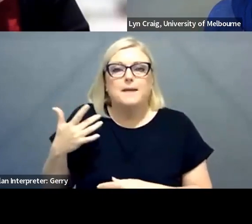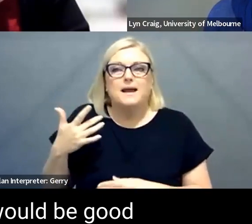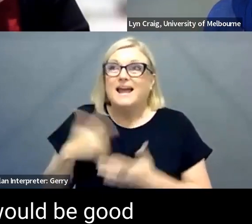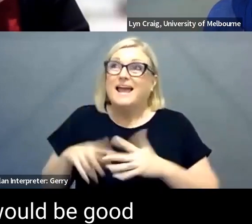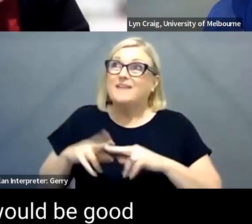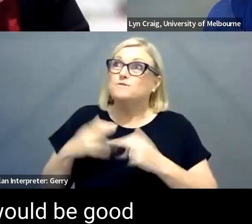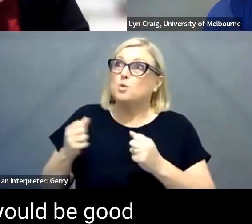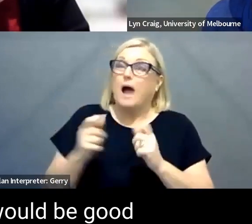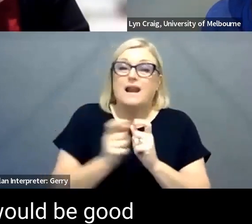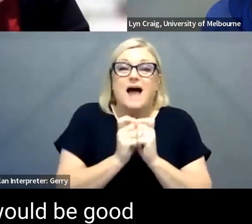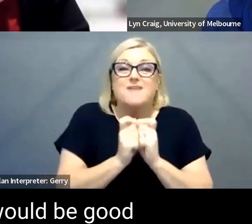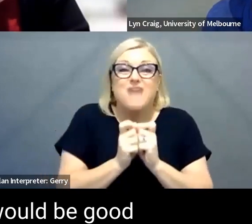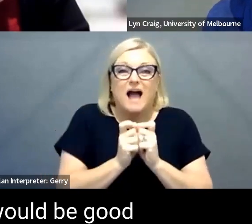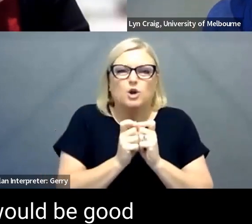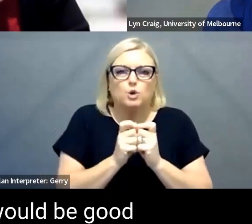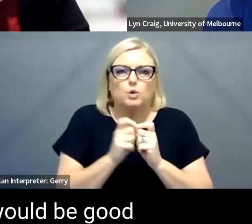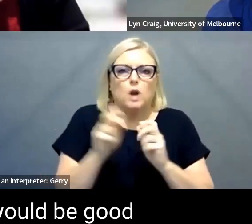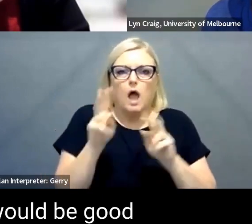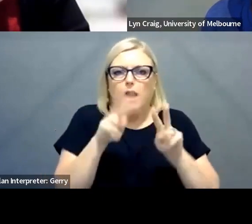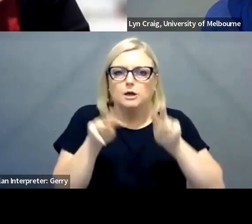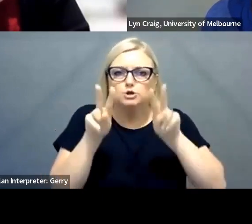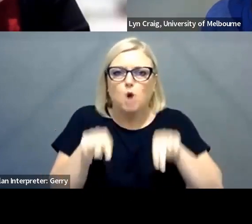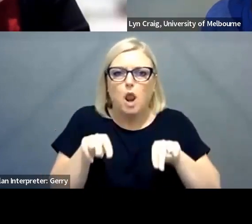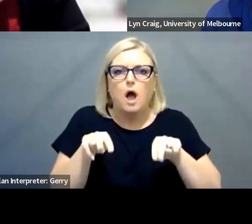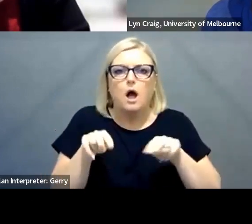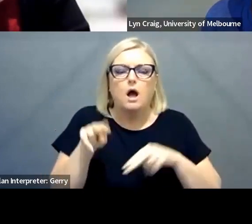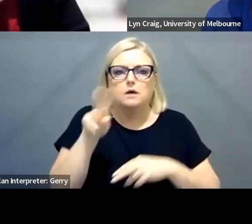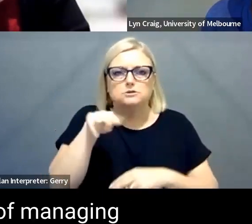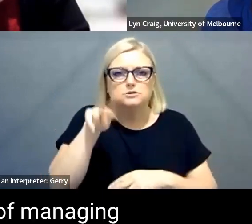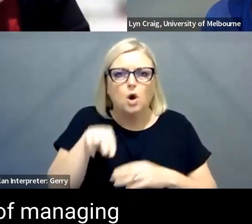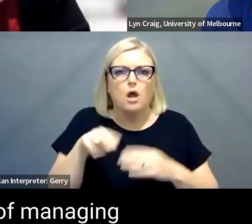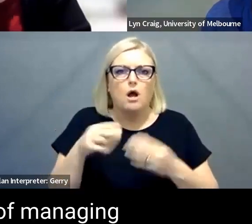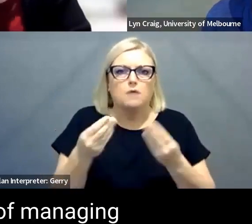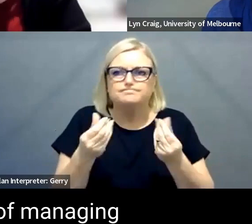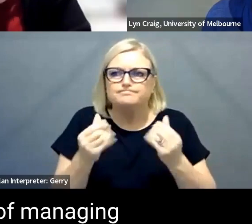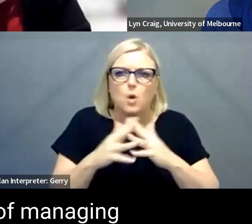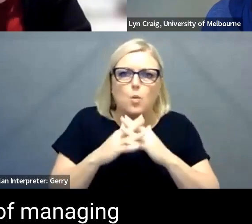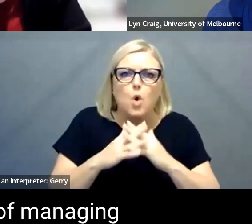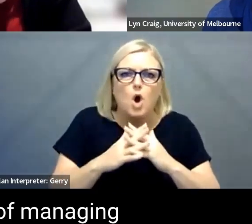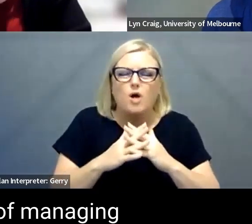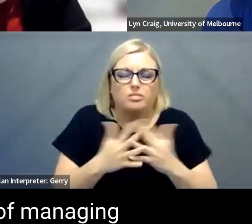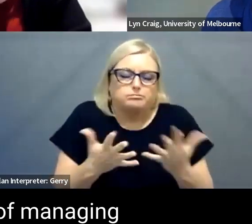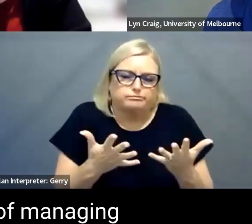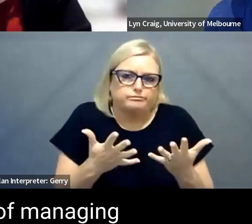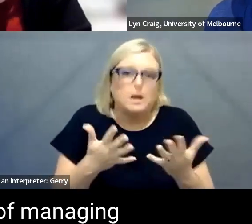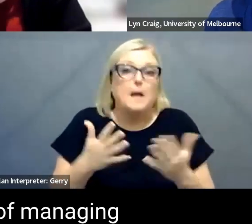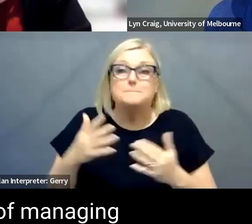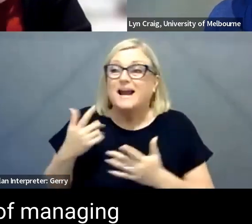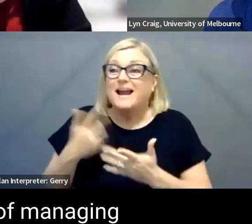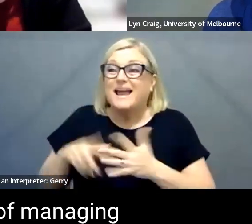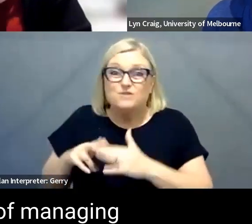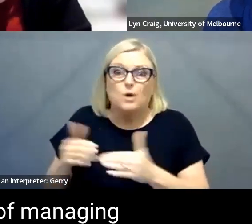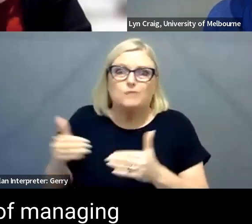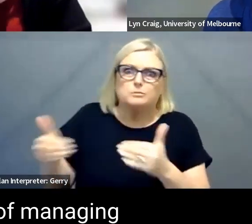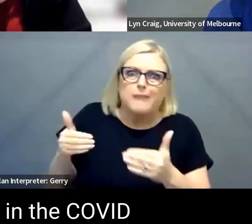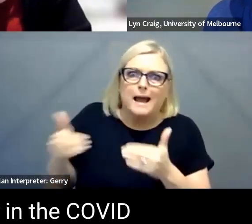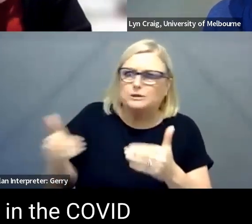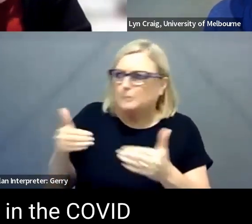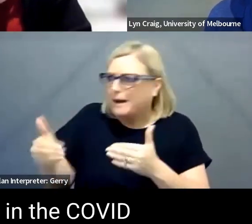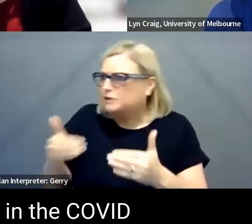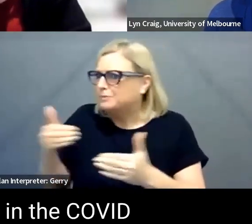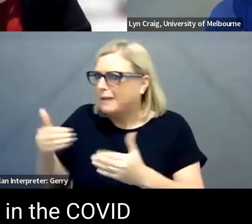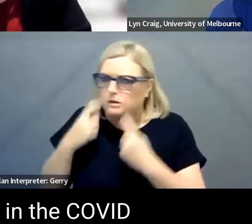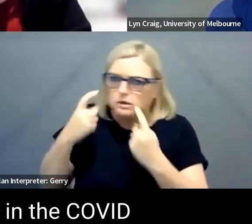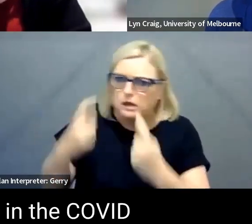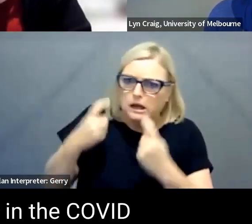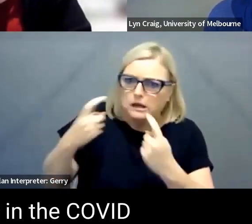do, and it certainly would be good to recognise it. But the stress of managing all this is really coming out. And it